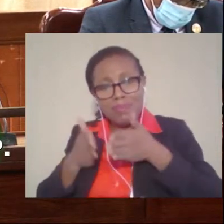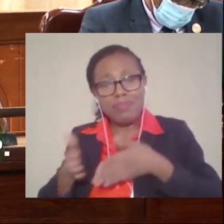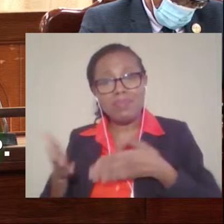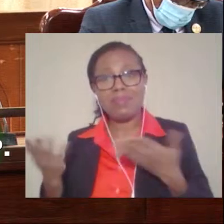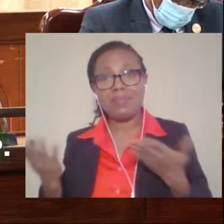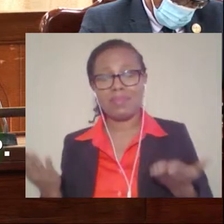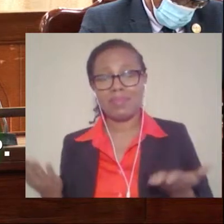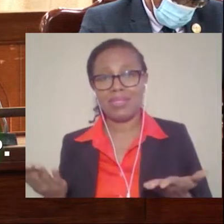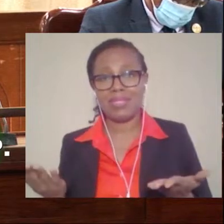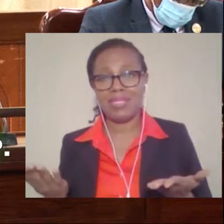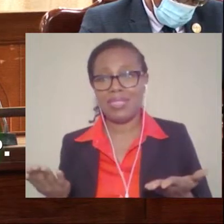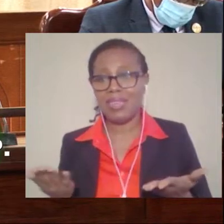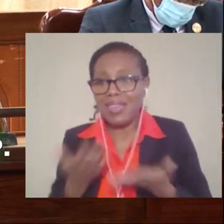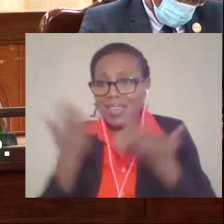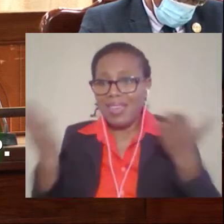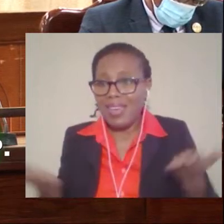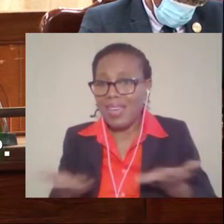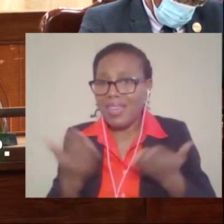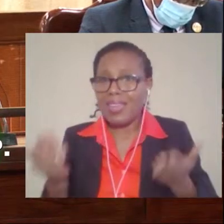Barbados